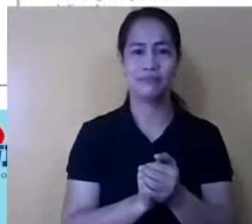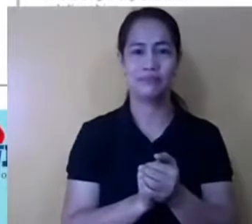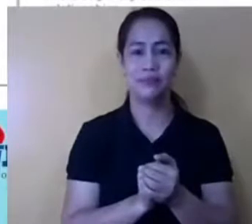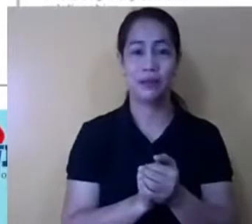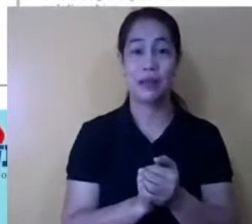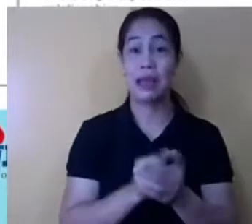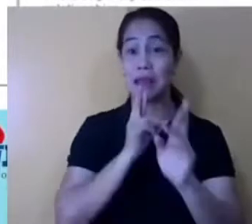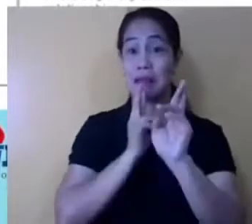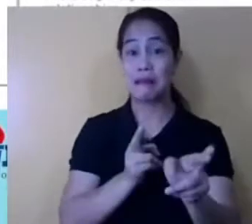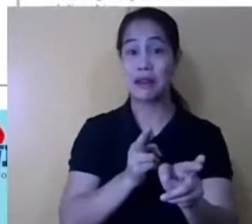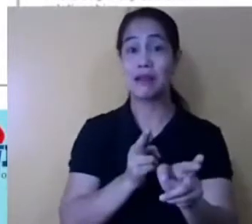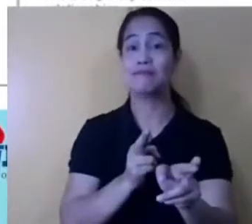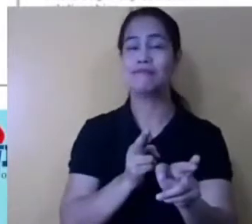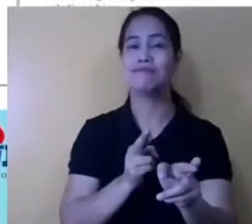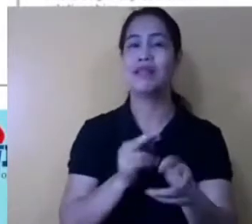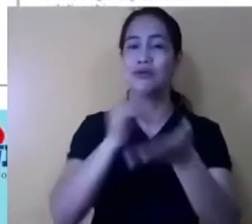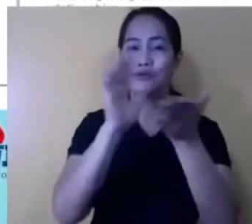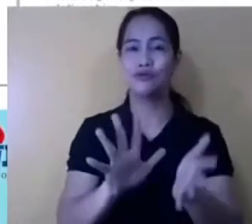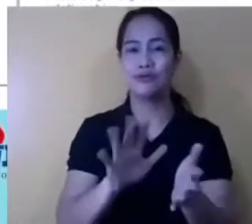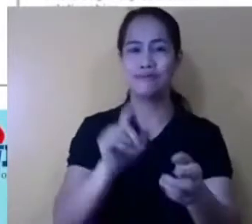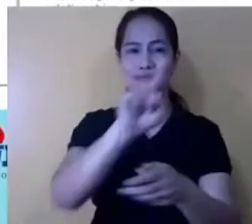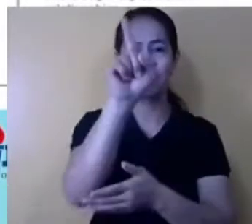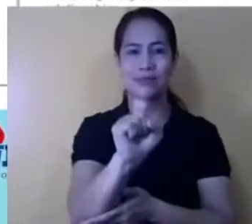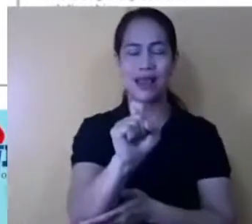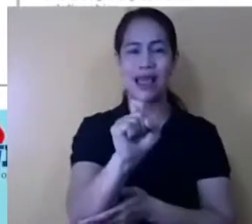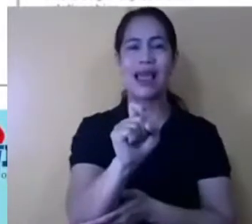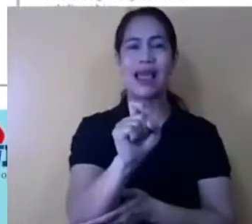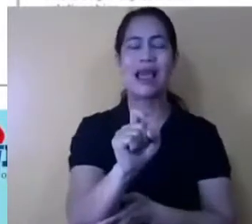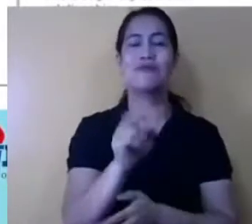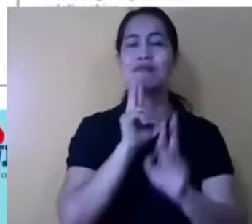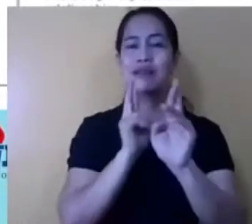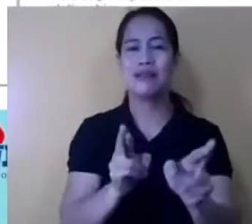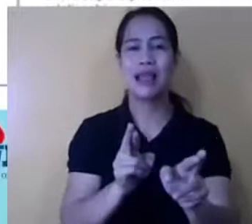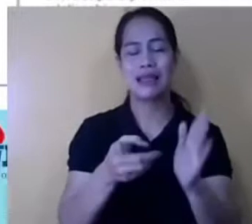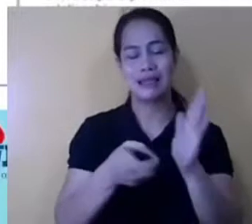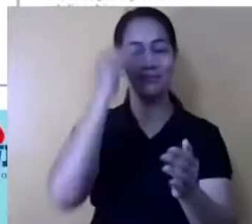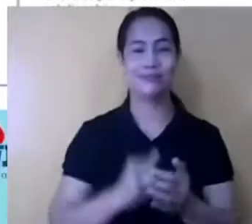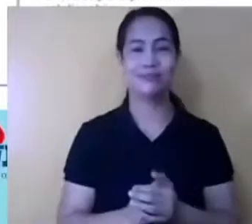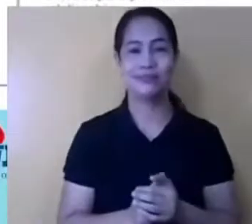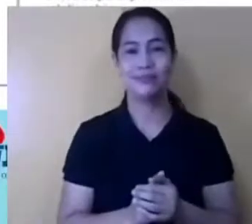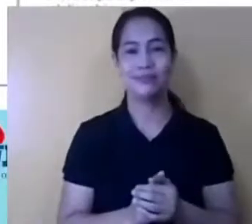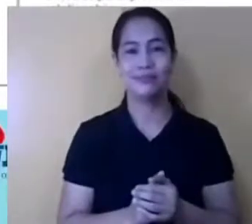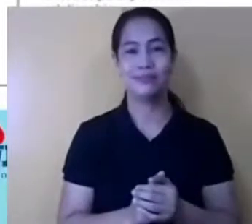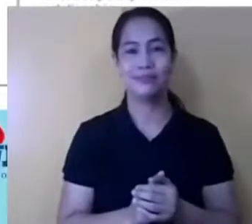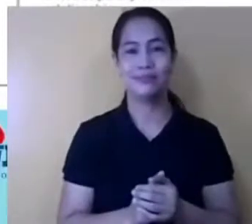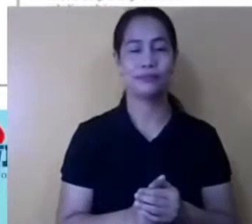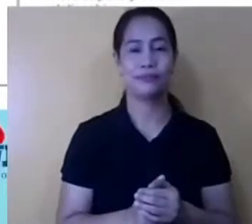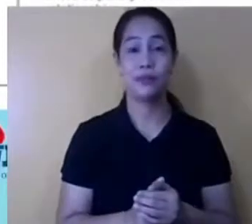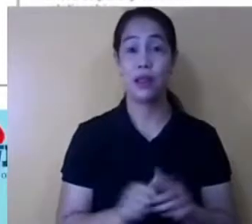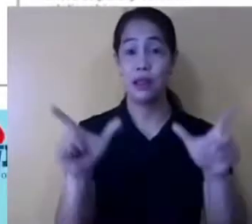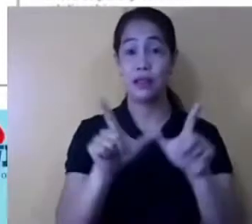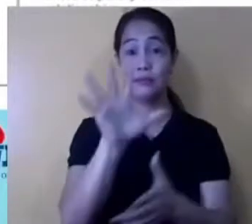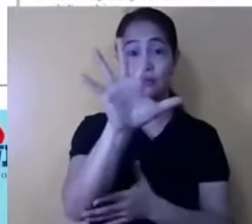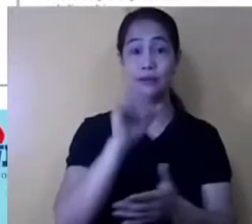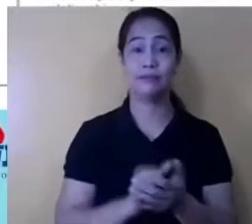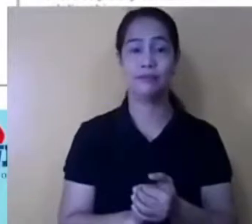learners' questions in a manner that is responsive to learners' developmental needs and promotes learning. For level 5,